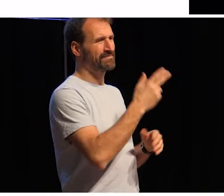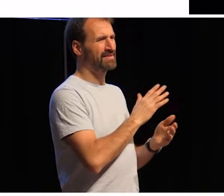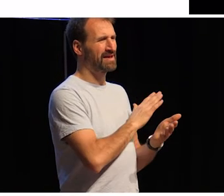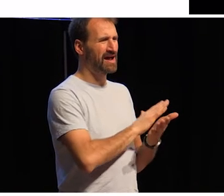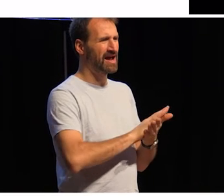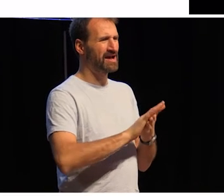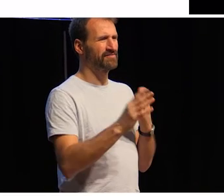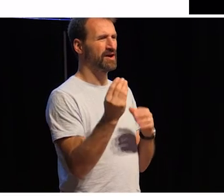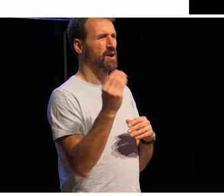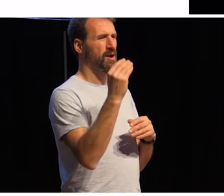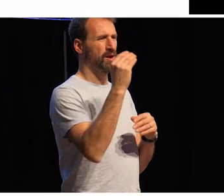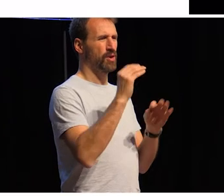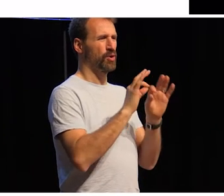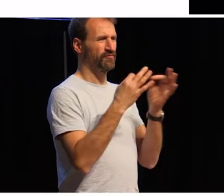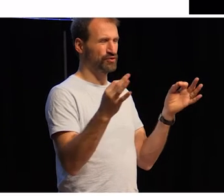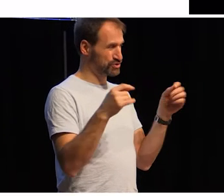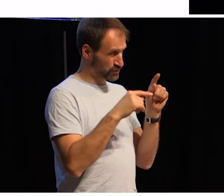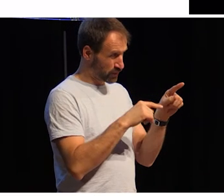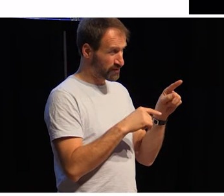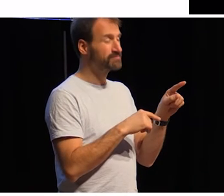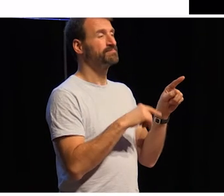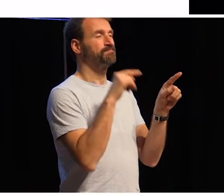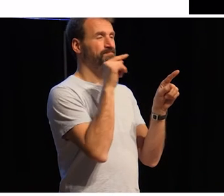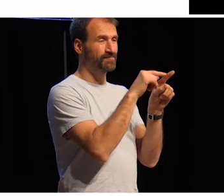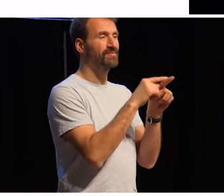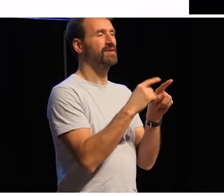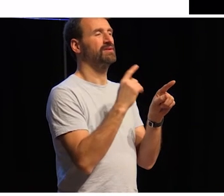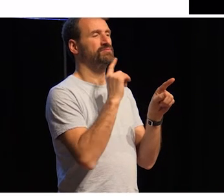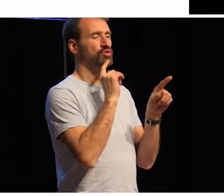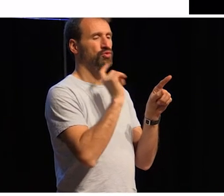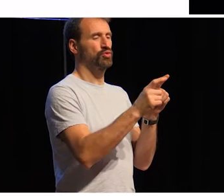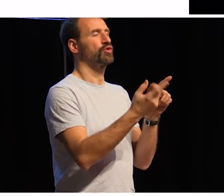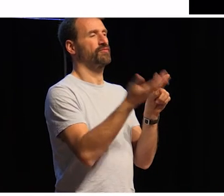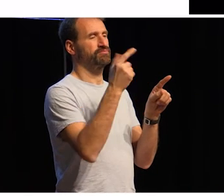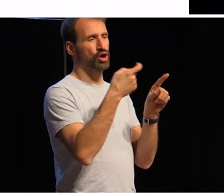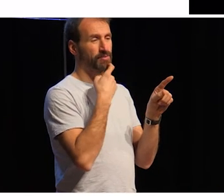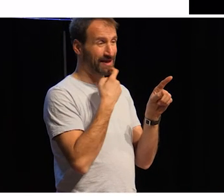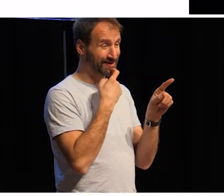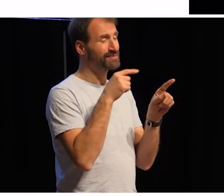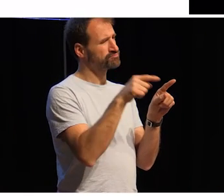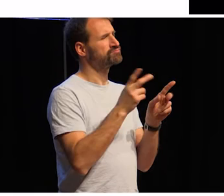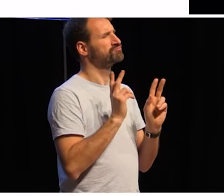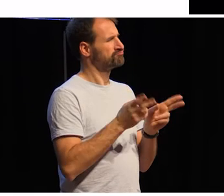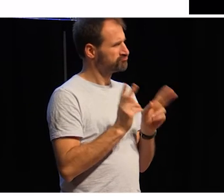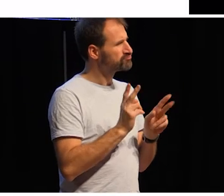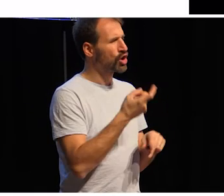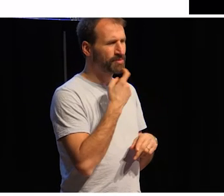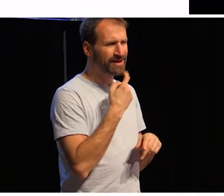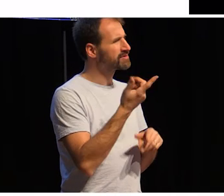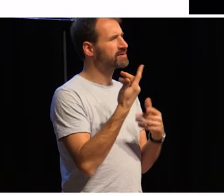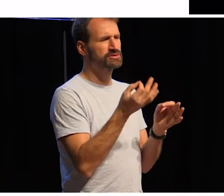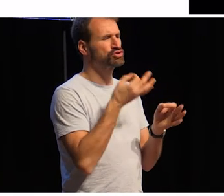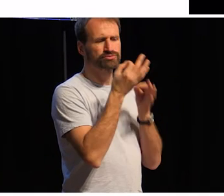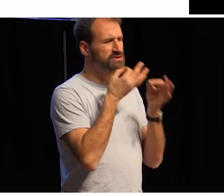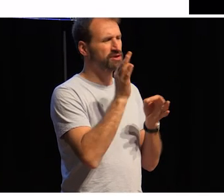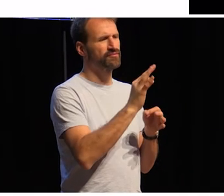function. Now we're calling this with this object that's a regular object, nothing special about the